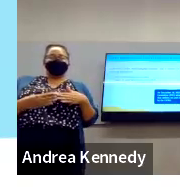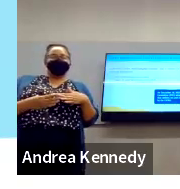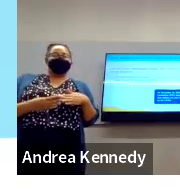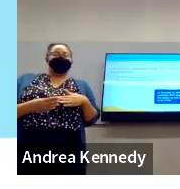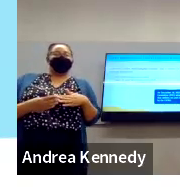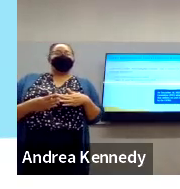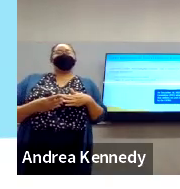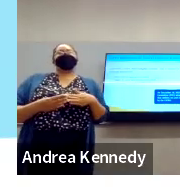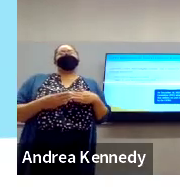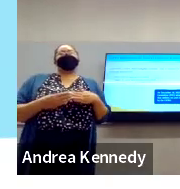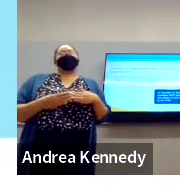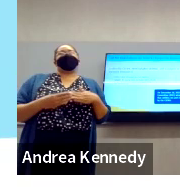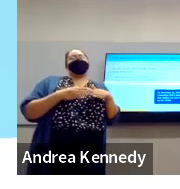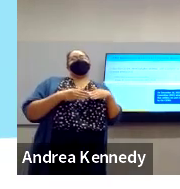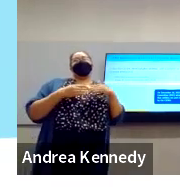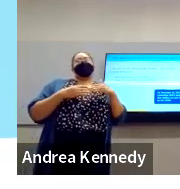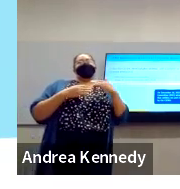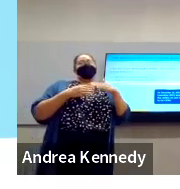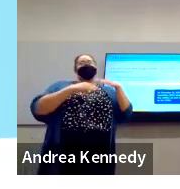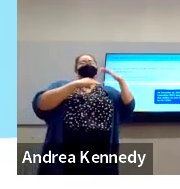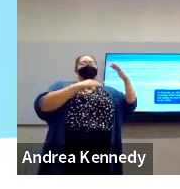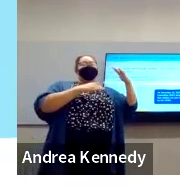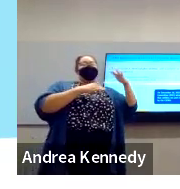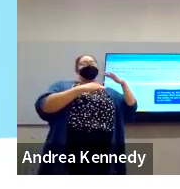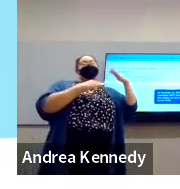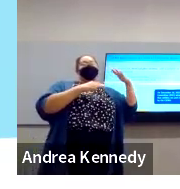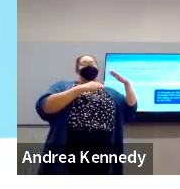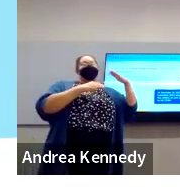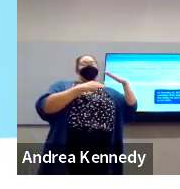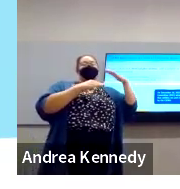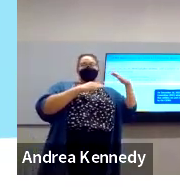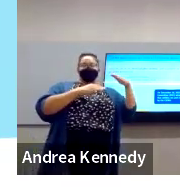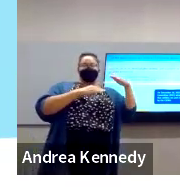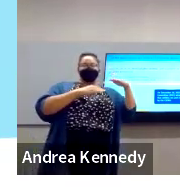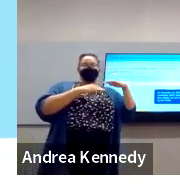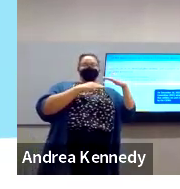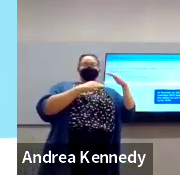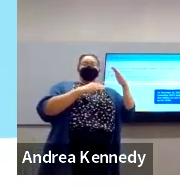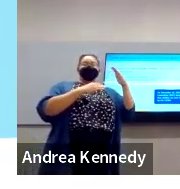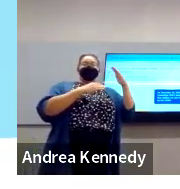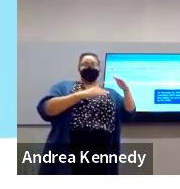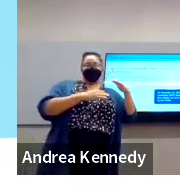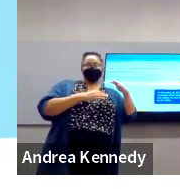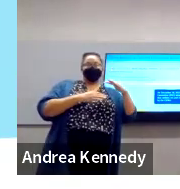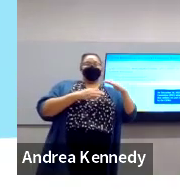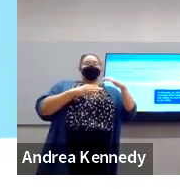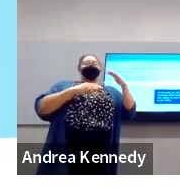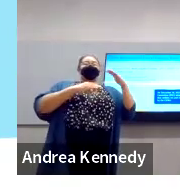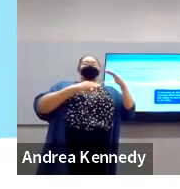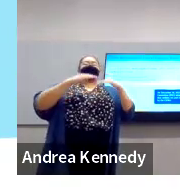12 months. It's limited to that yearly allowed rent increase amount that our committee